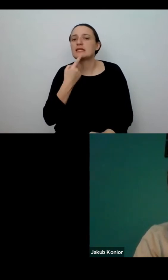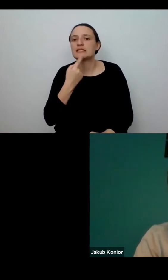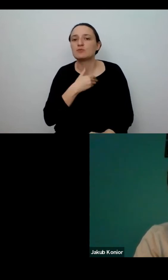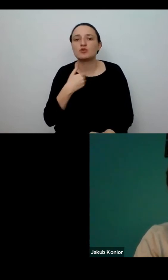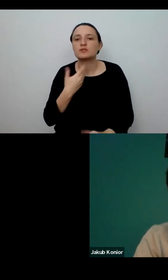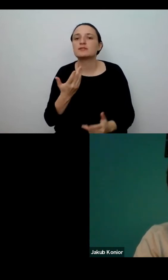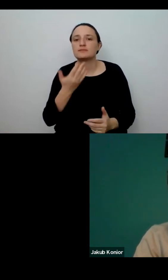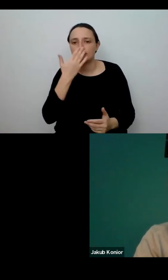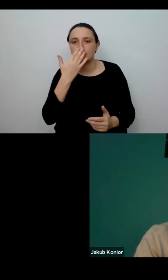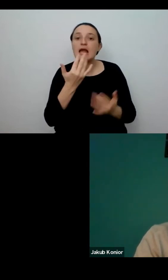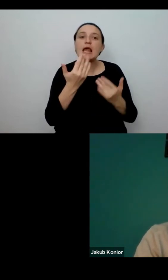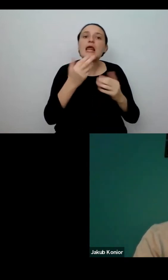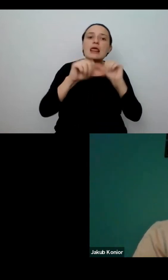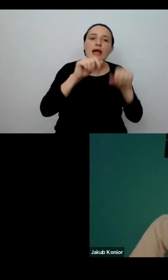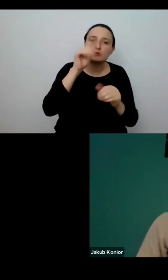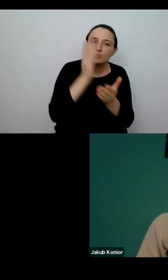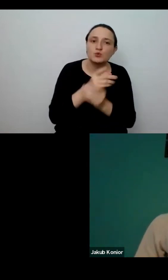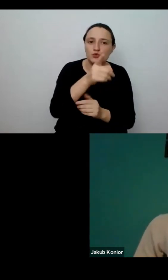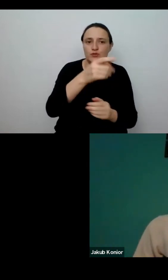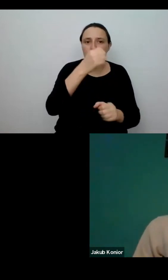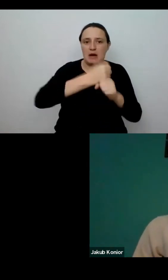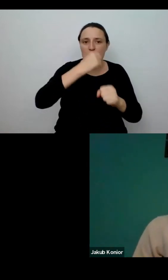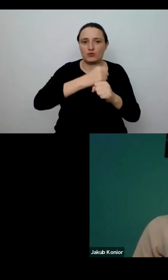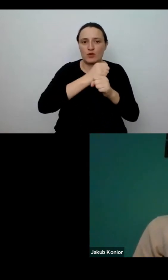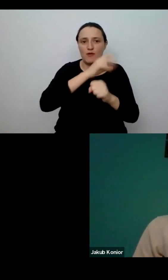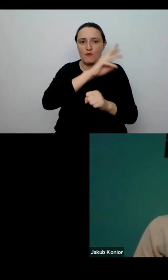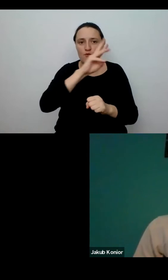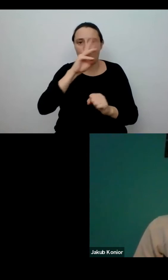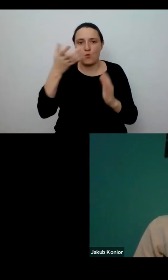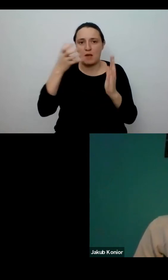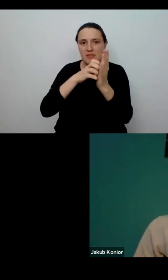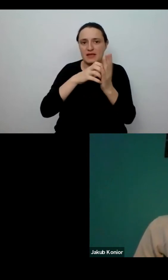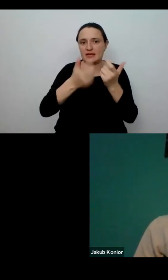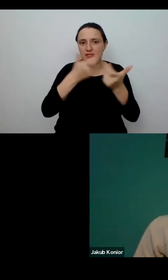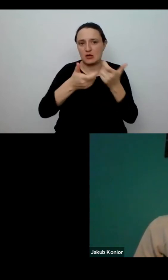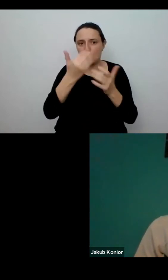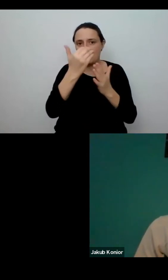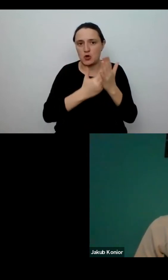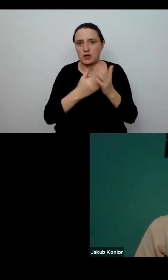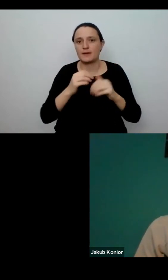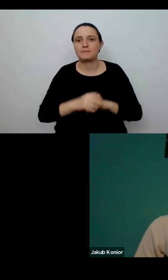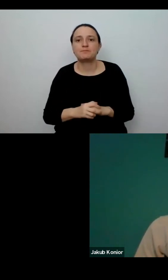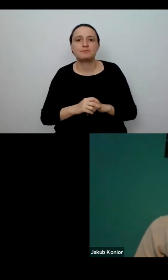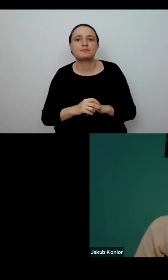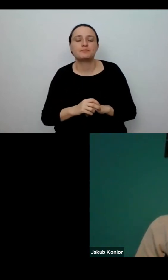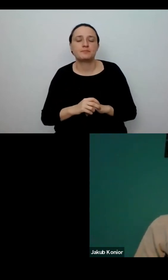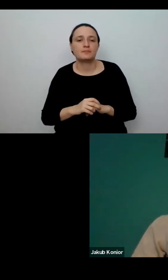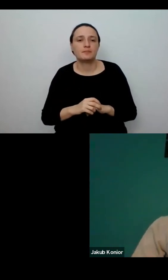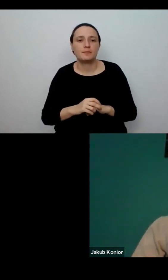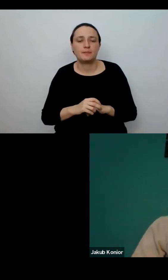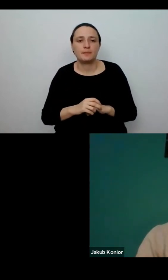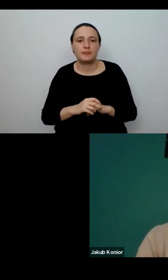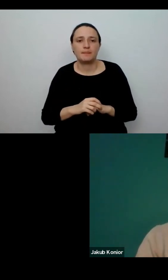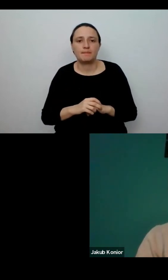lat pan pracuje nad tą aplikacją? And in English, how long have you been working on this application?